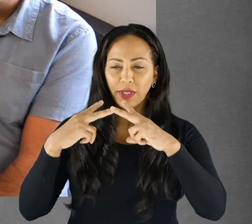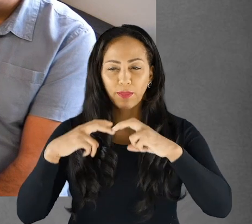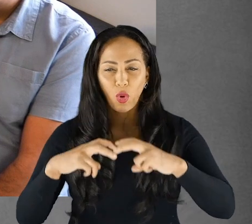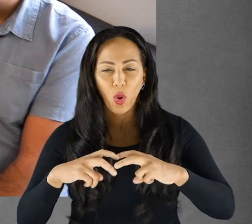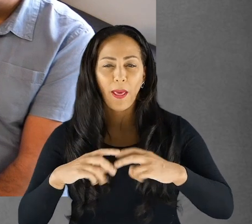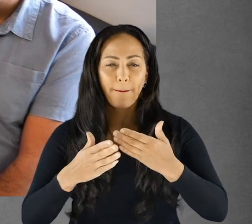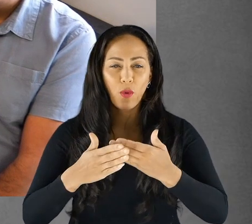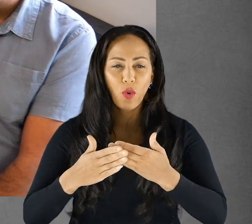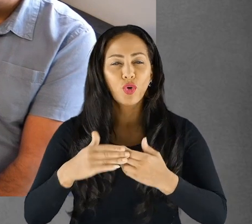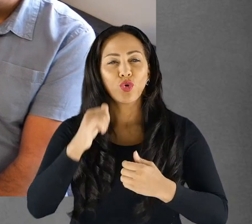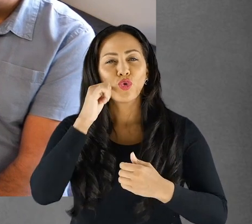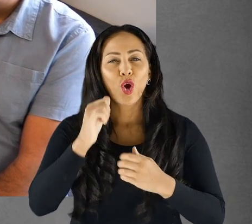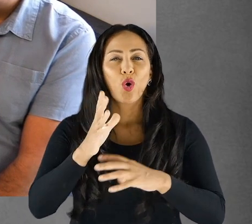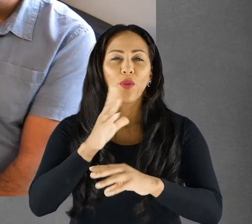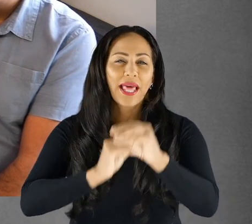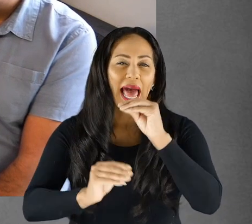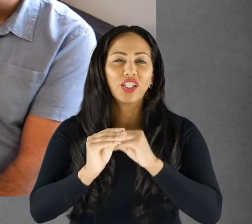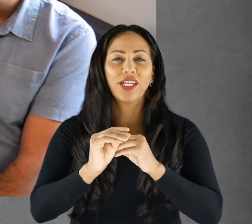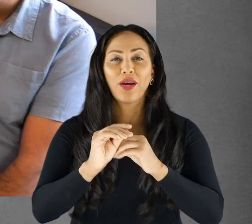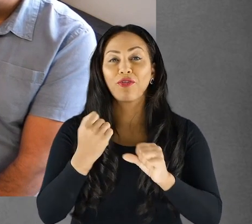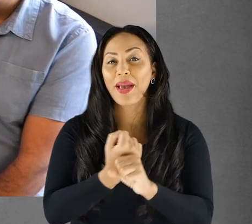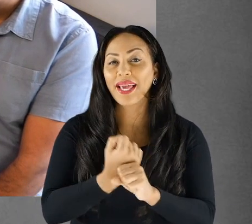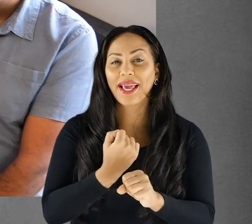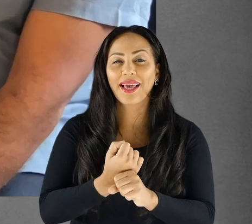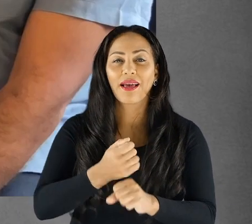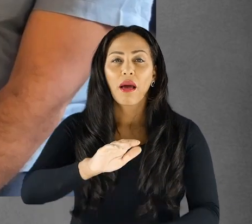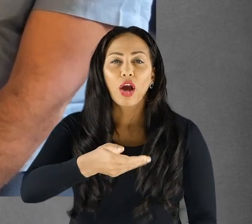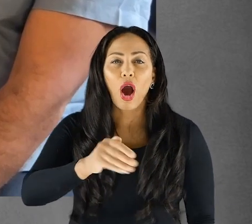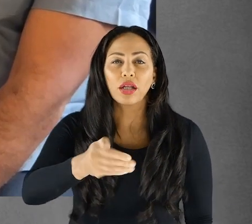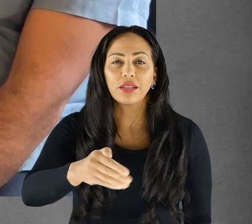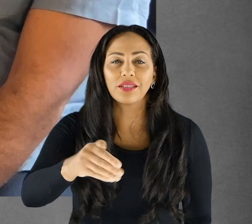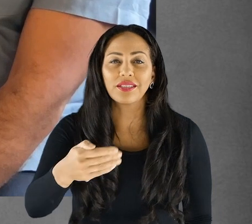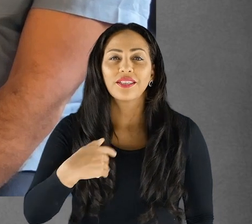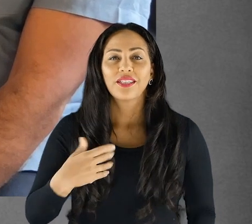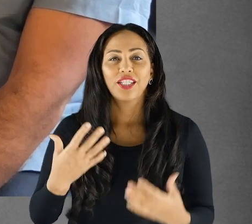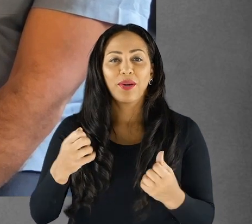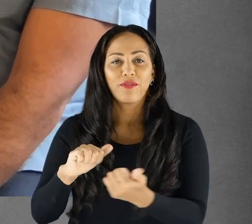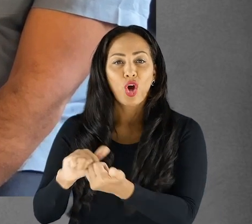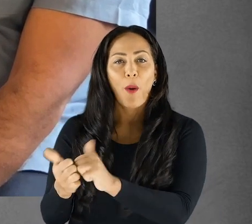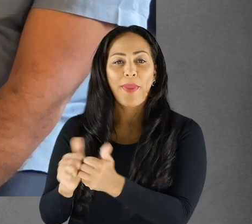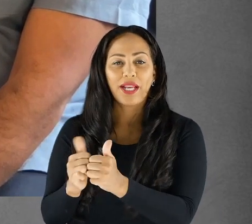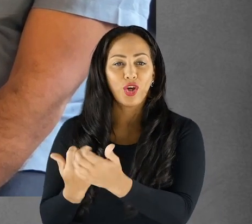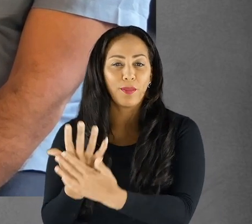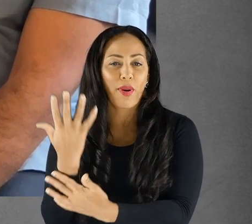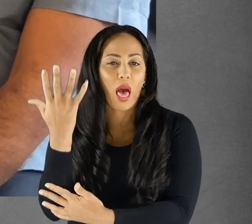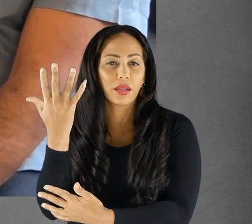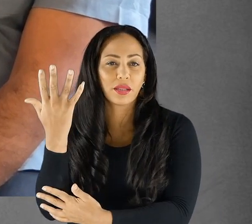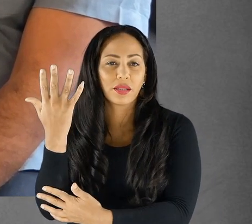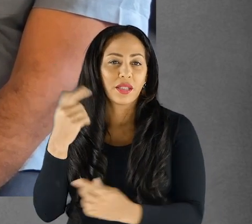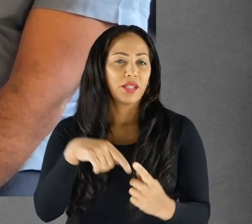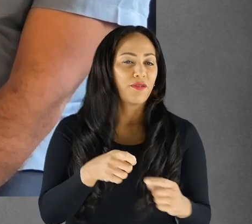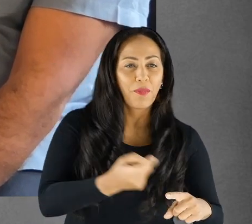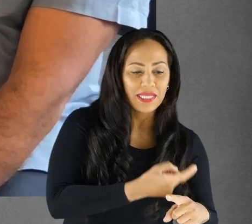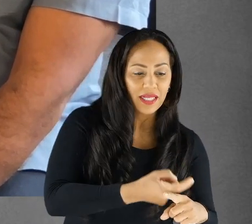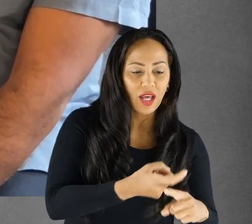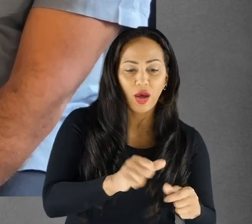I was trying to kind of find out what that was more. I had this kind of analogy of, you know, when you're making a garden.